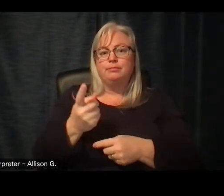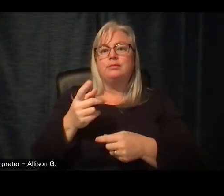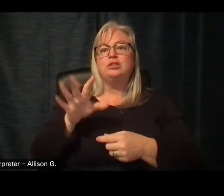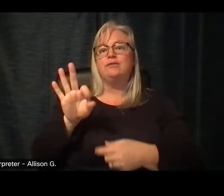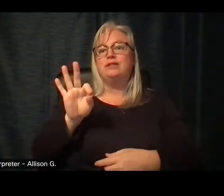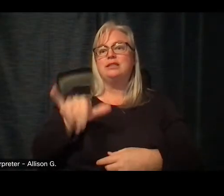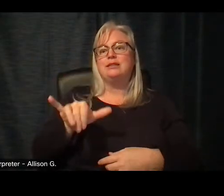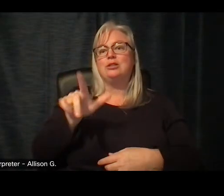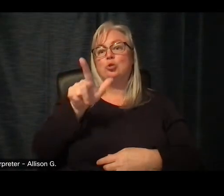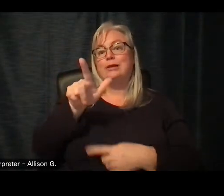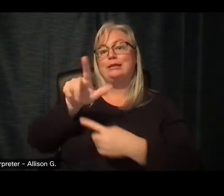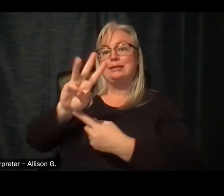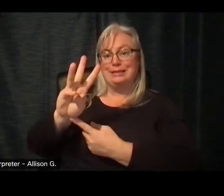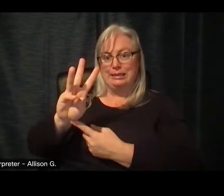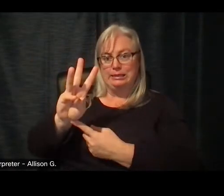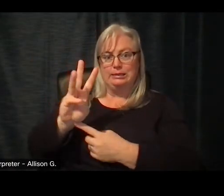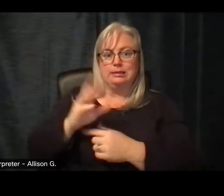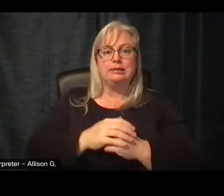year '26,